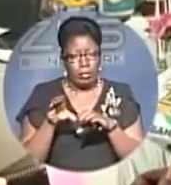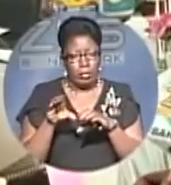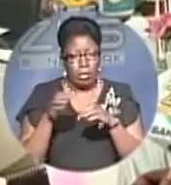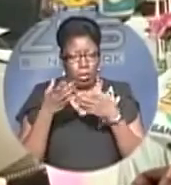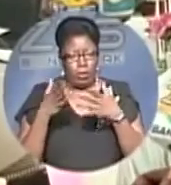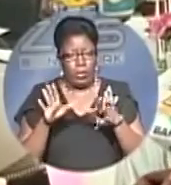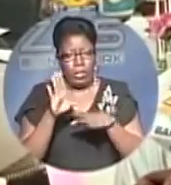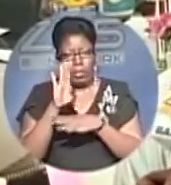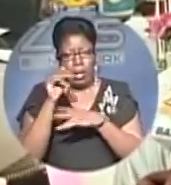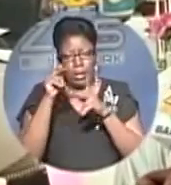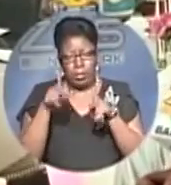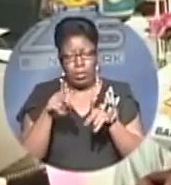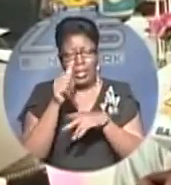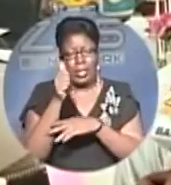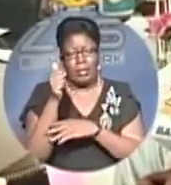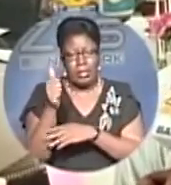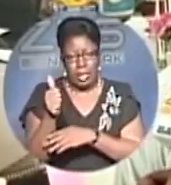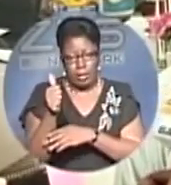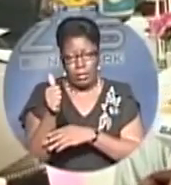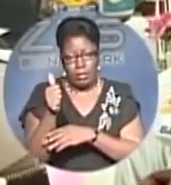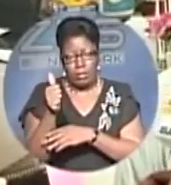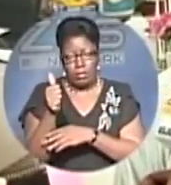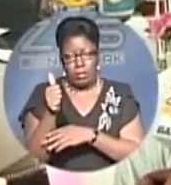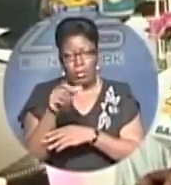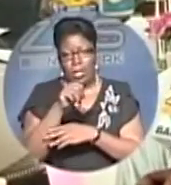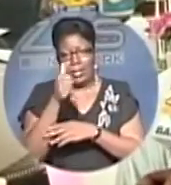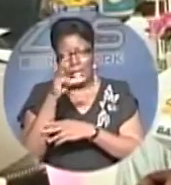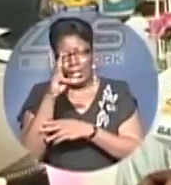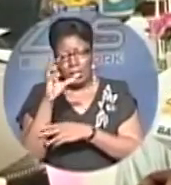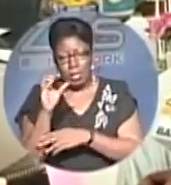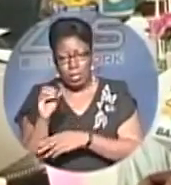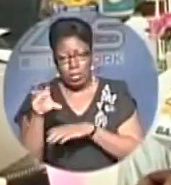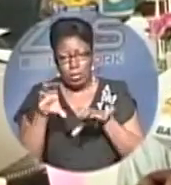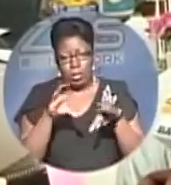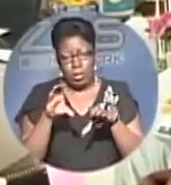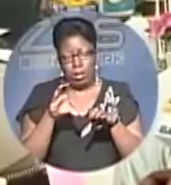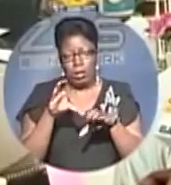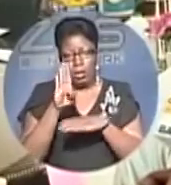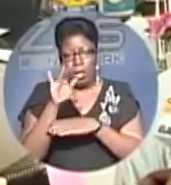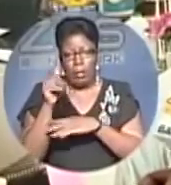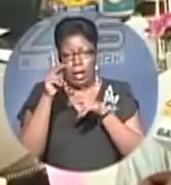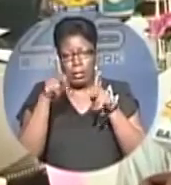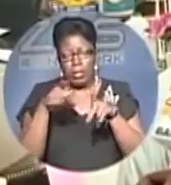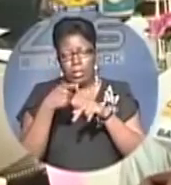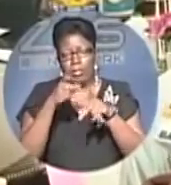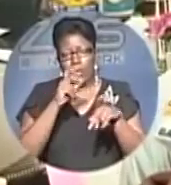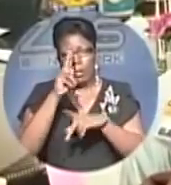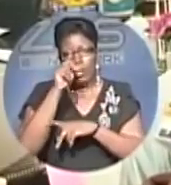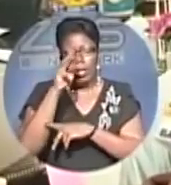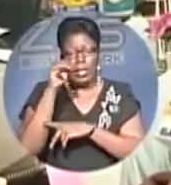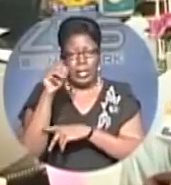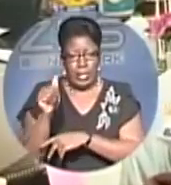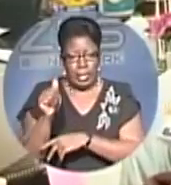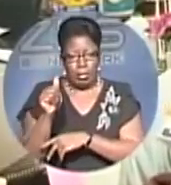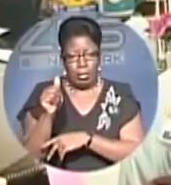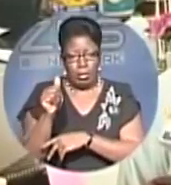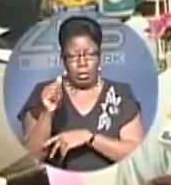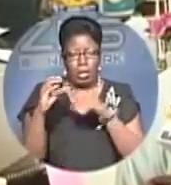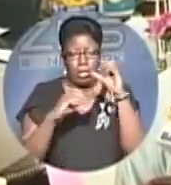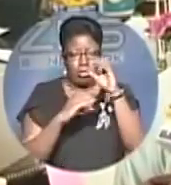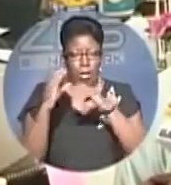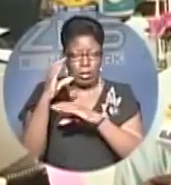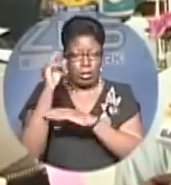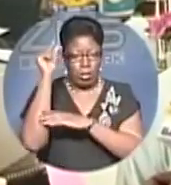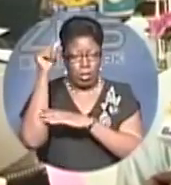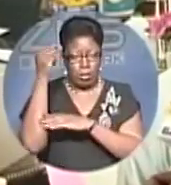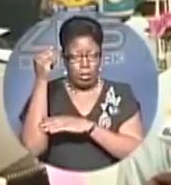completed by persons themselves. Another 60 were done by the persons from NEMA. NEMA contracted, the government